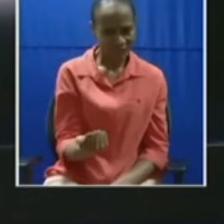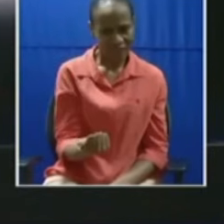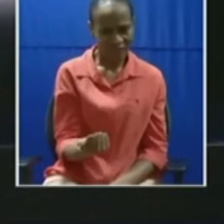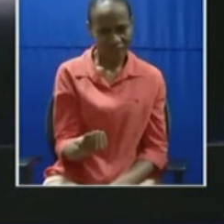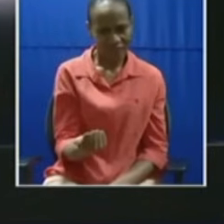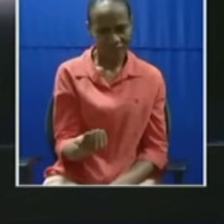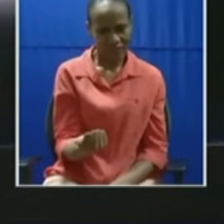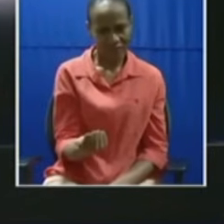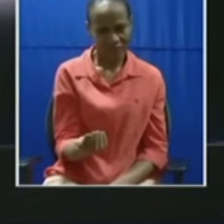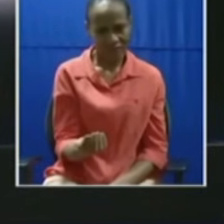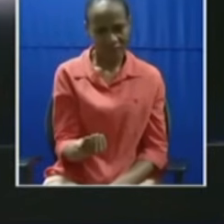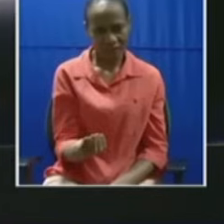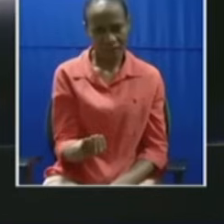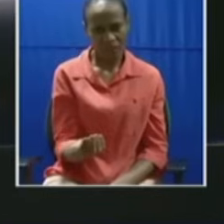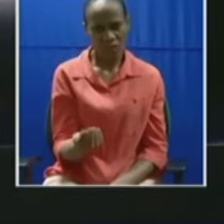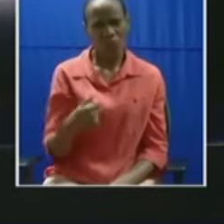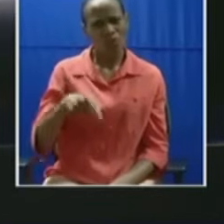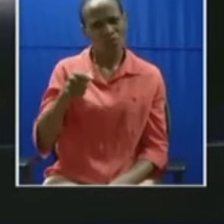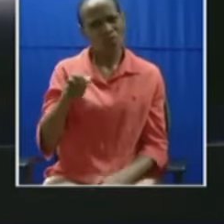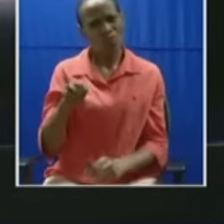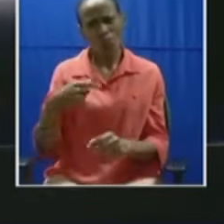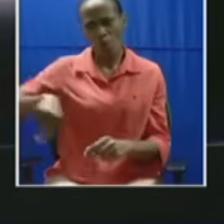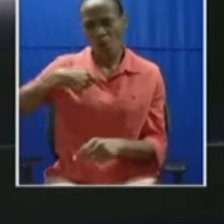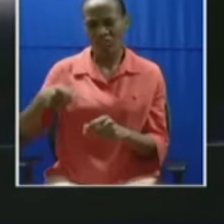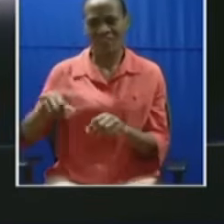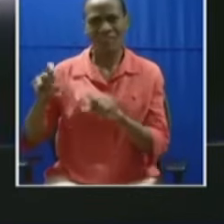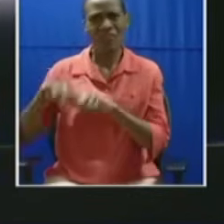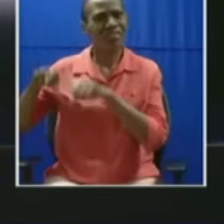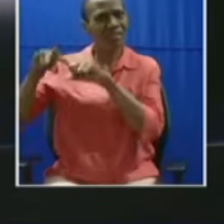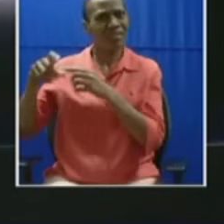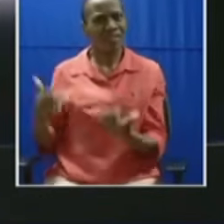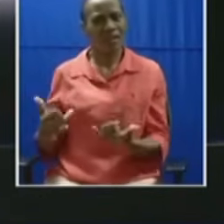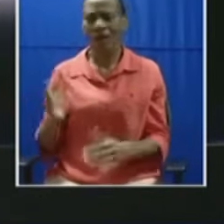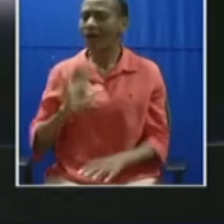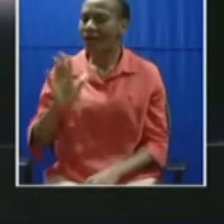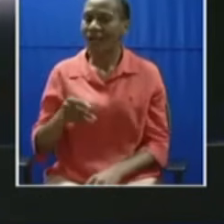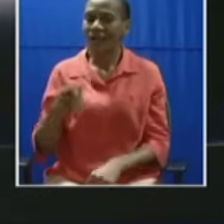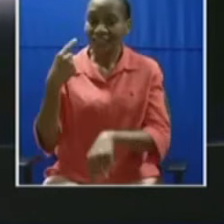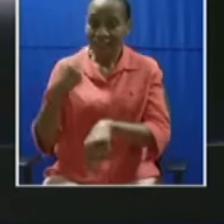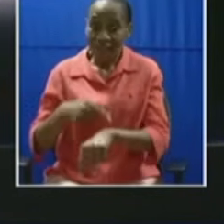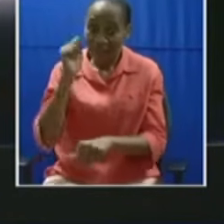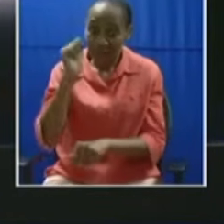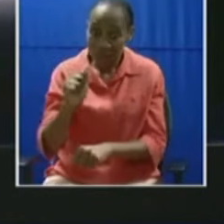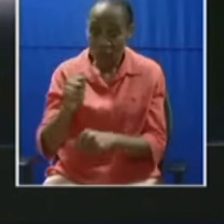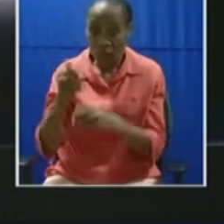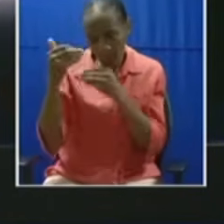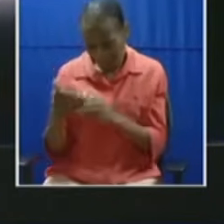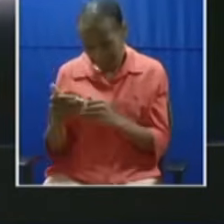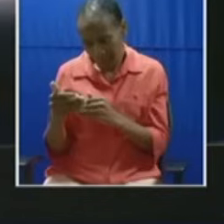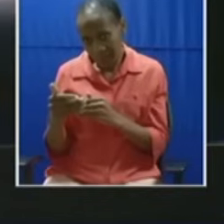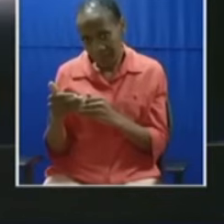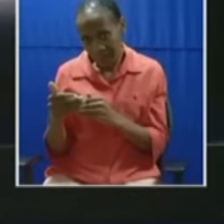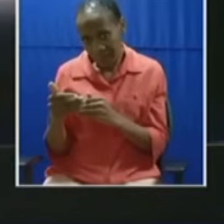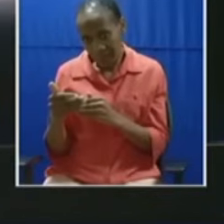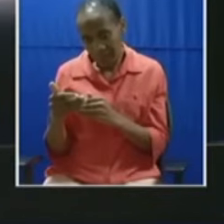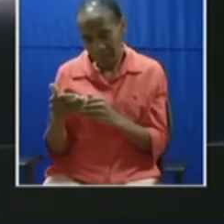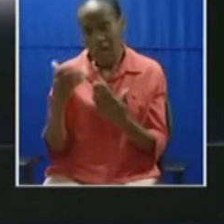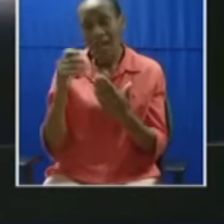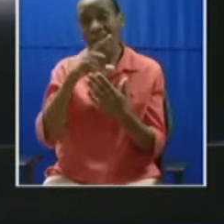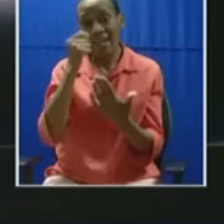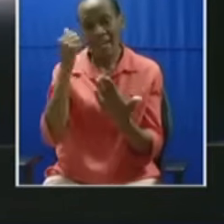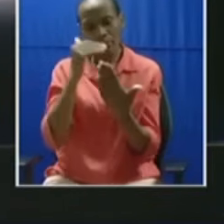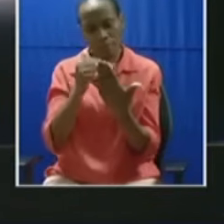Please, you cannot hold us to ransom. You are allocated a time. The list of speakers